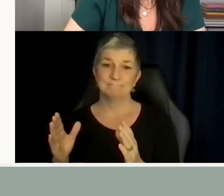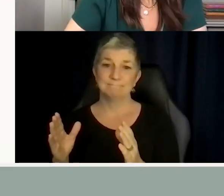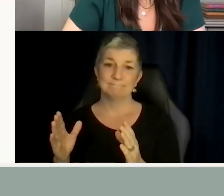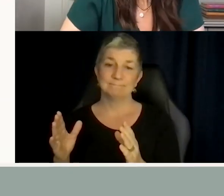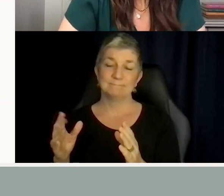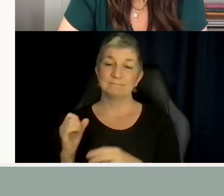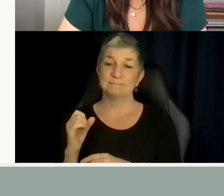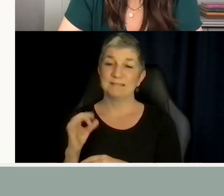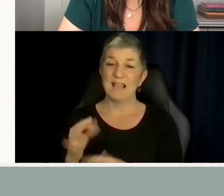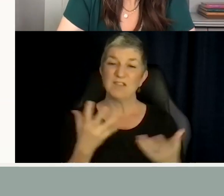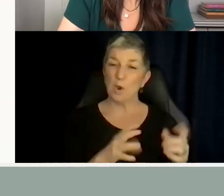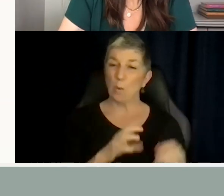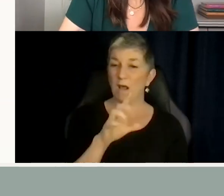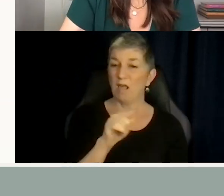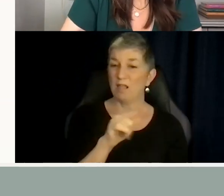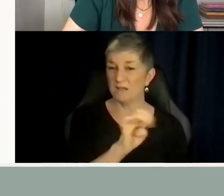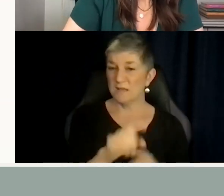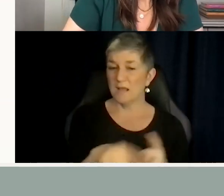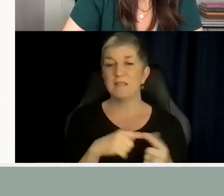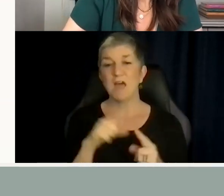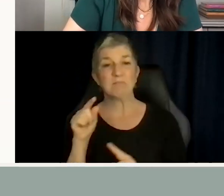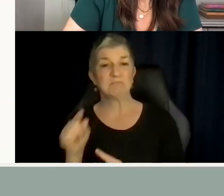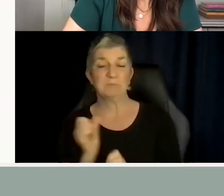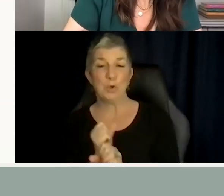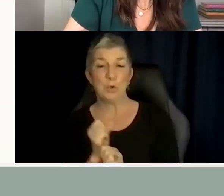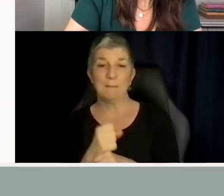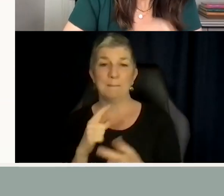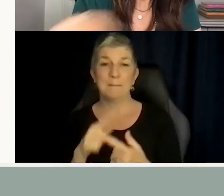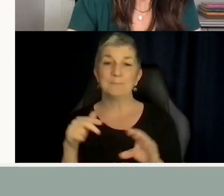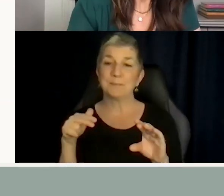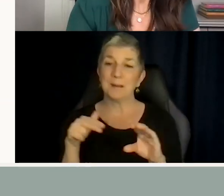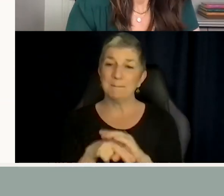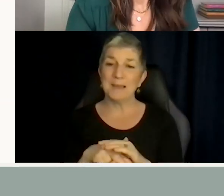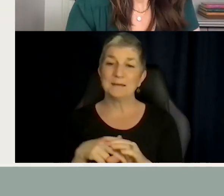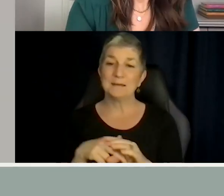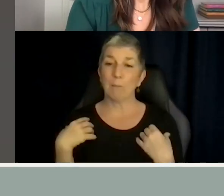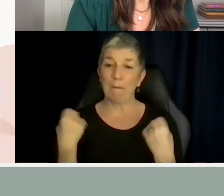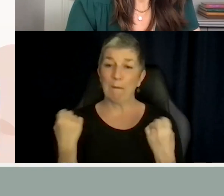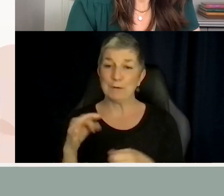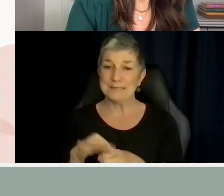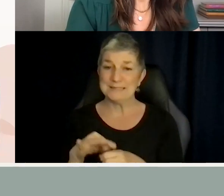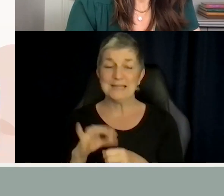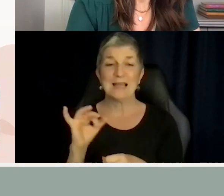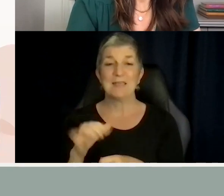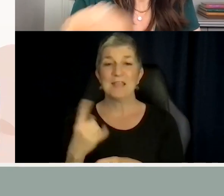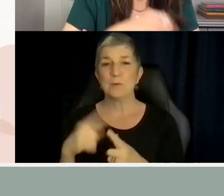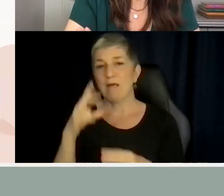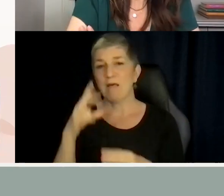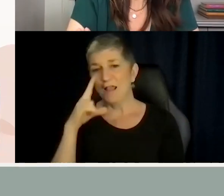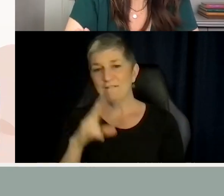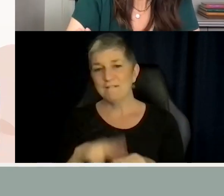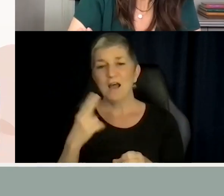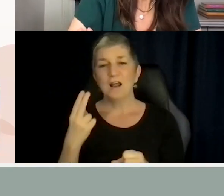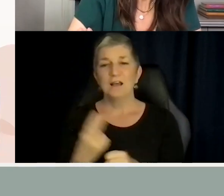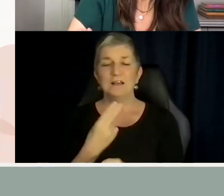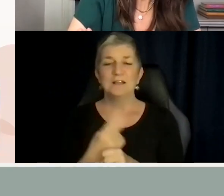If you're not in the mood for a latte, you can make a bedtime recovery tea. This one is also a lot of fun. It